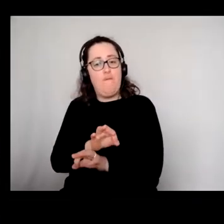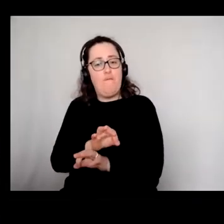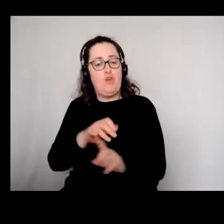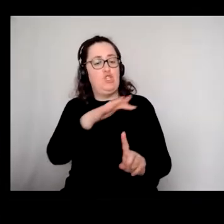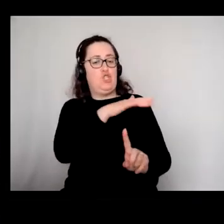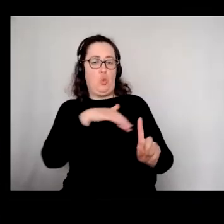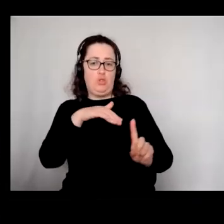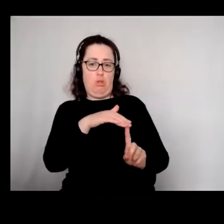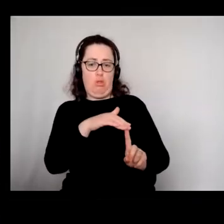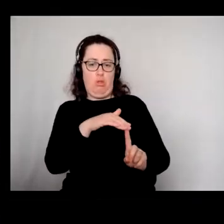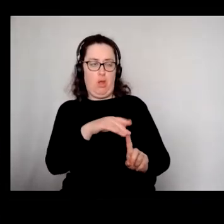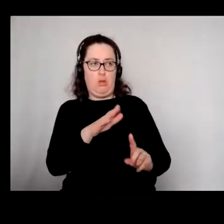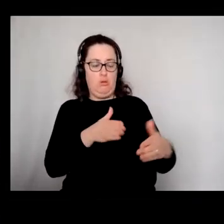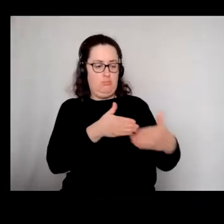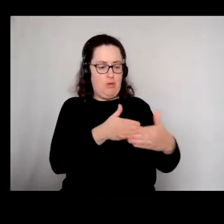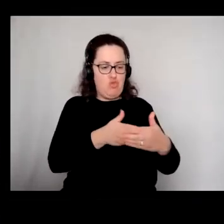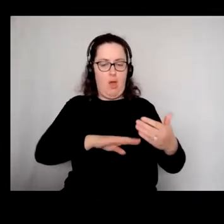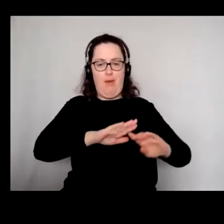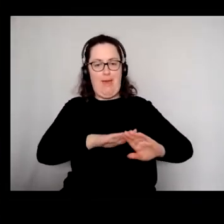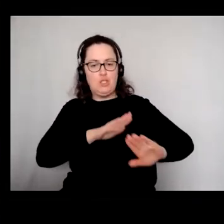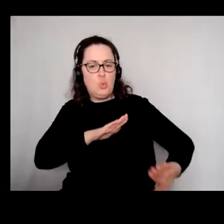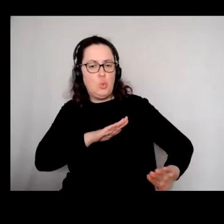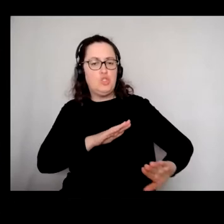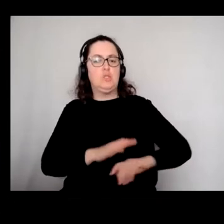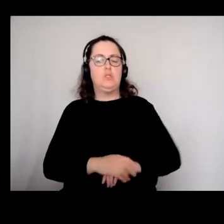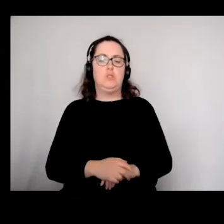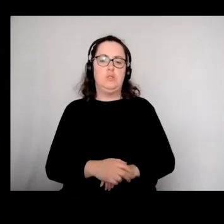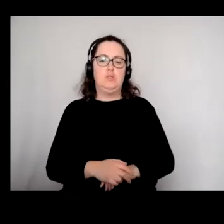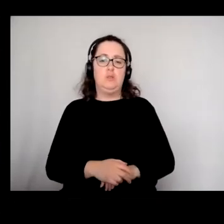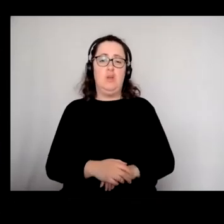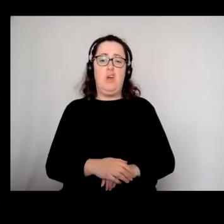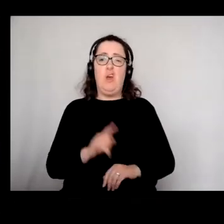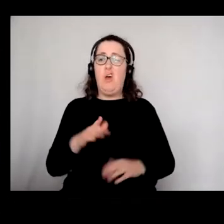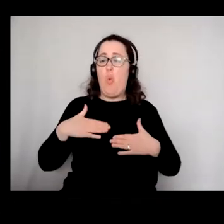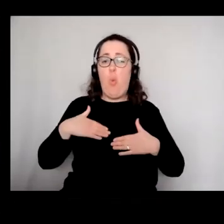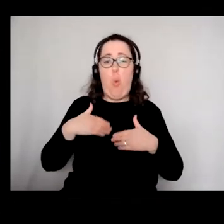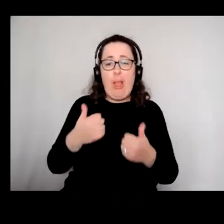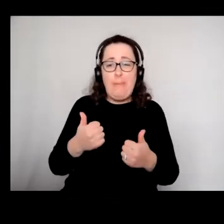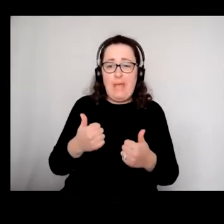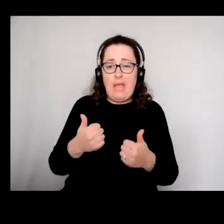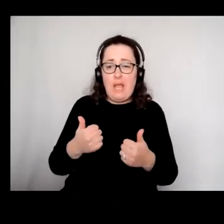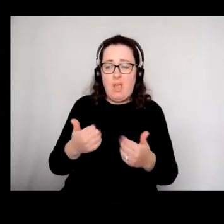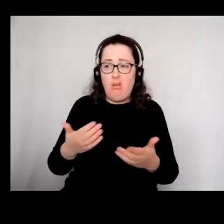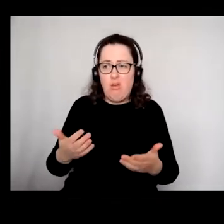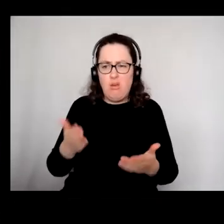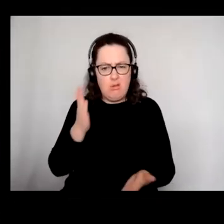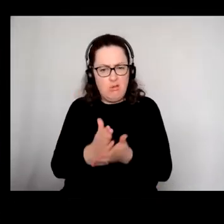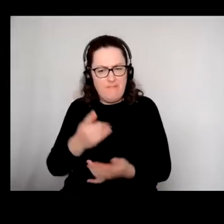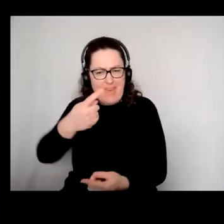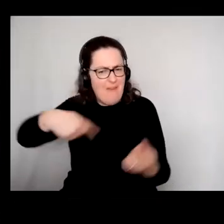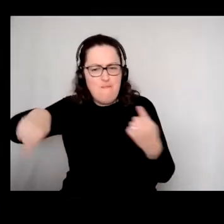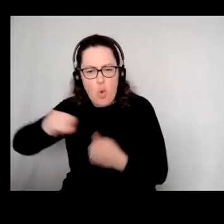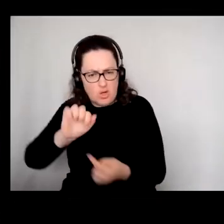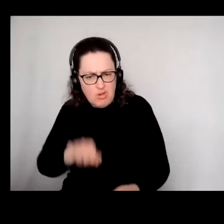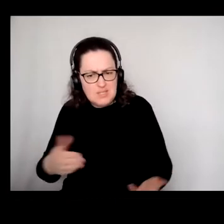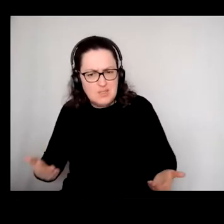from a social model perspective of barriers and exclusion. And even the idea of well-being, you know, I'm surely well-being's for